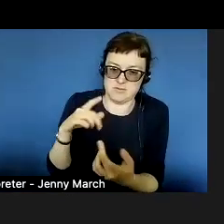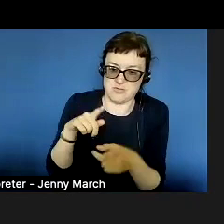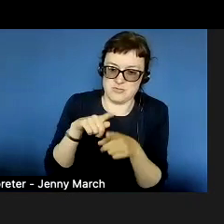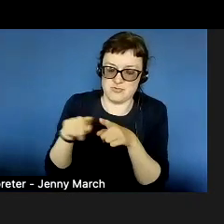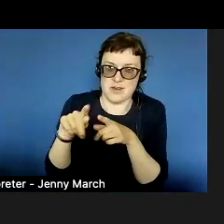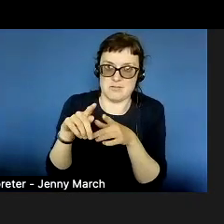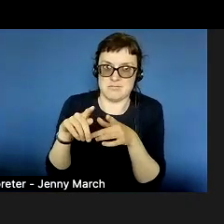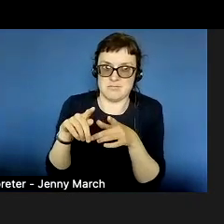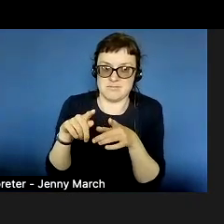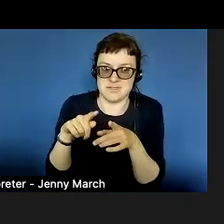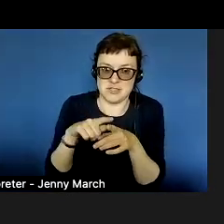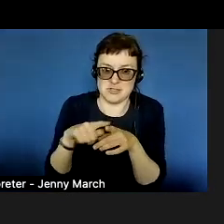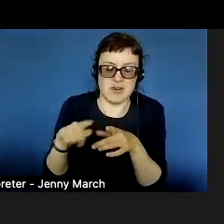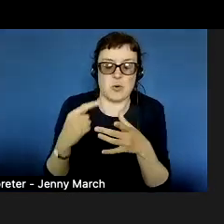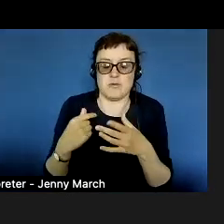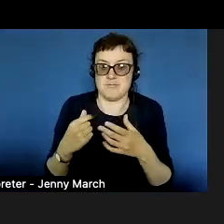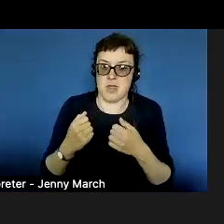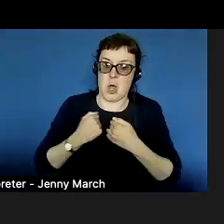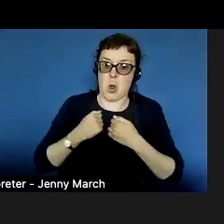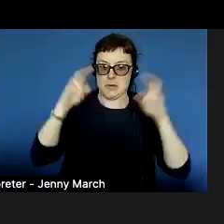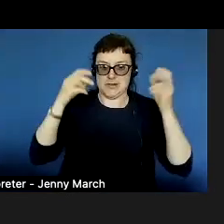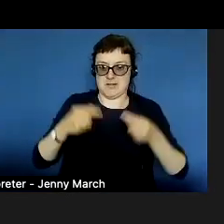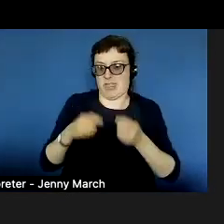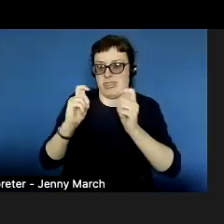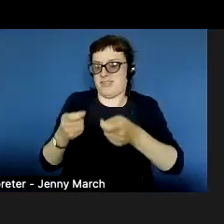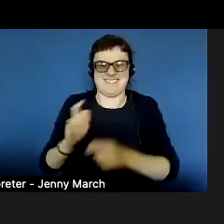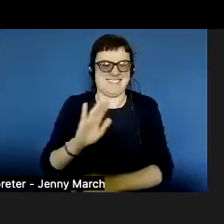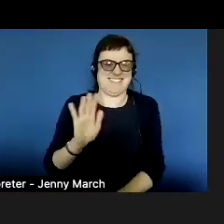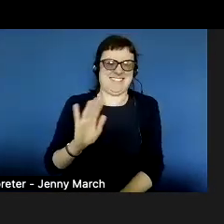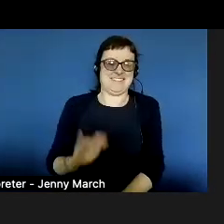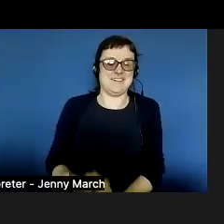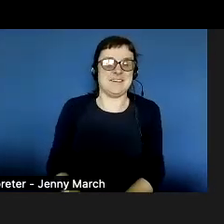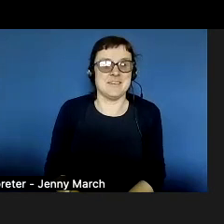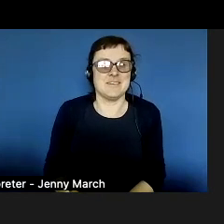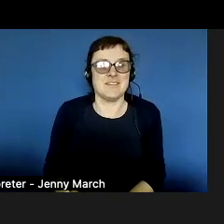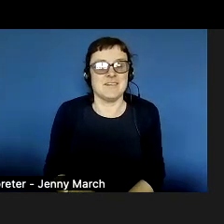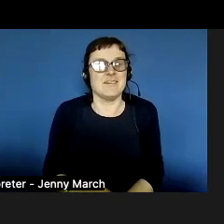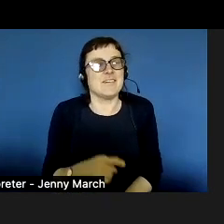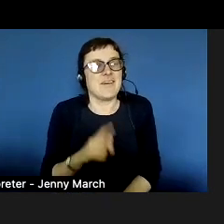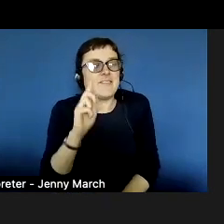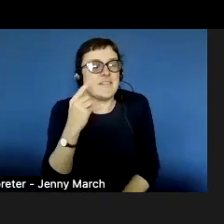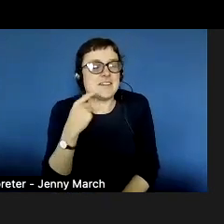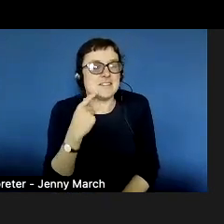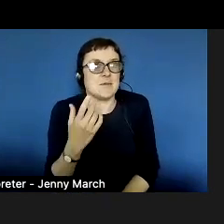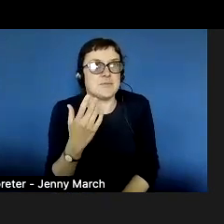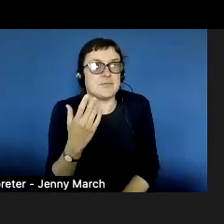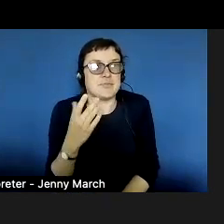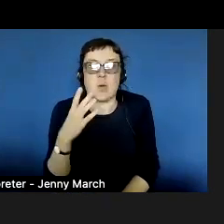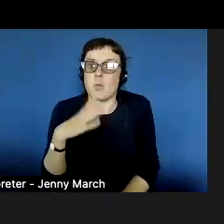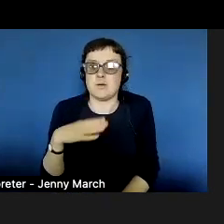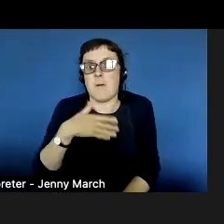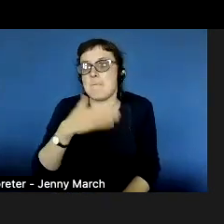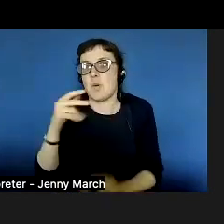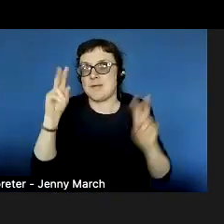like titling them ourselves because that was a weird thing to do. Yeah, because I think initially we said that we wanted them untitled, but